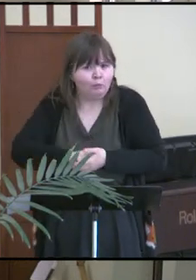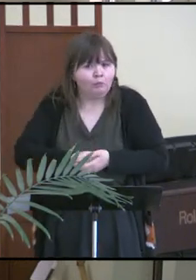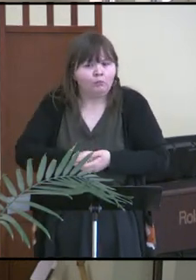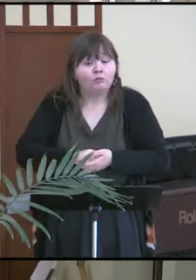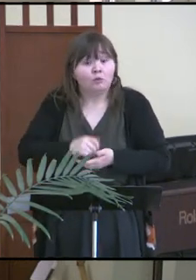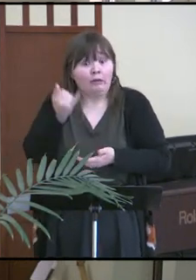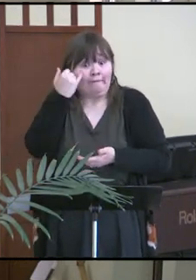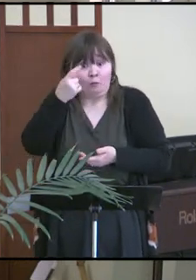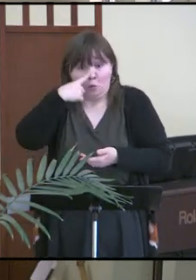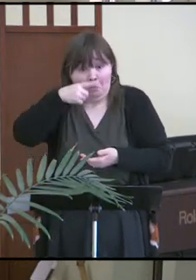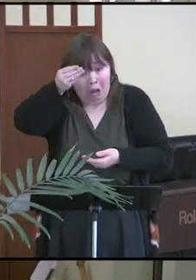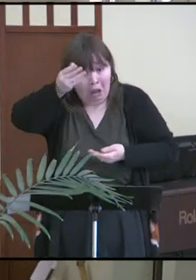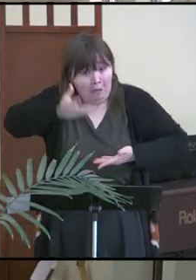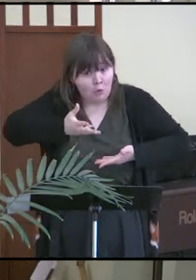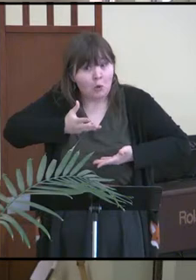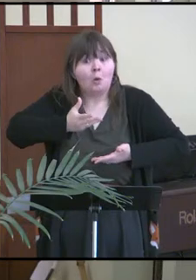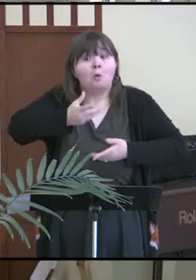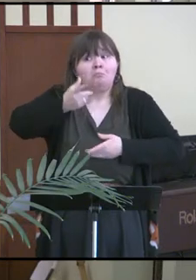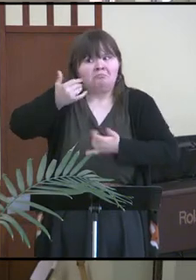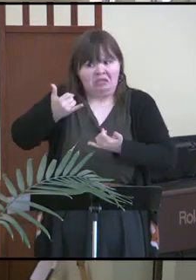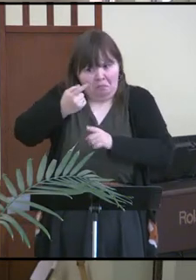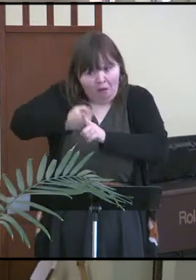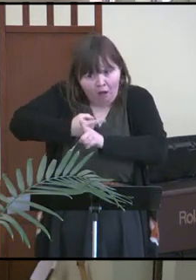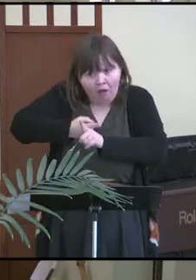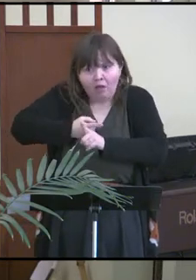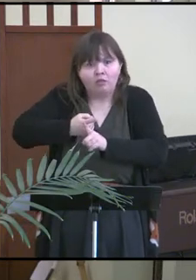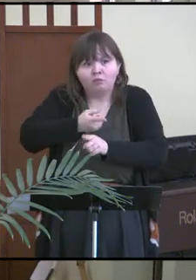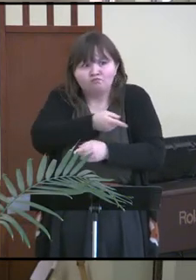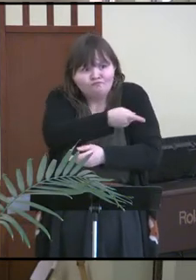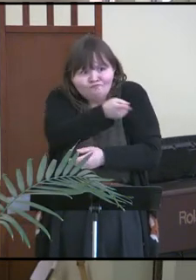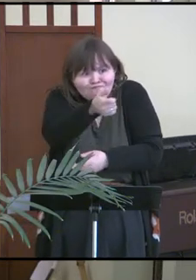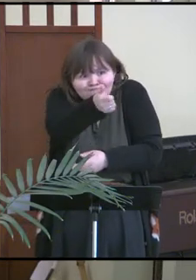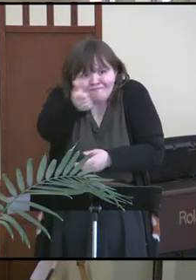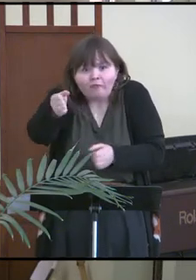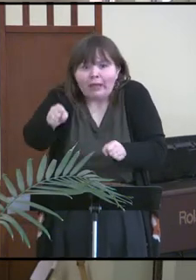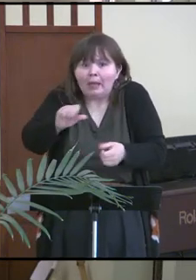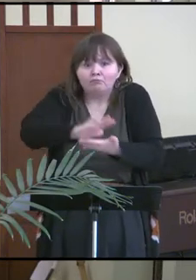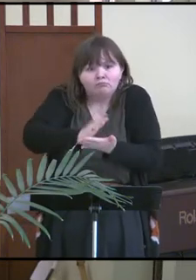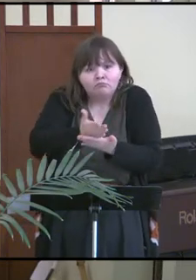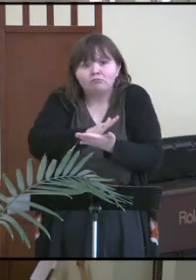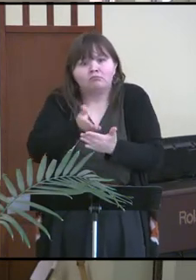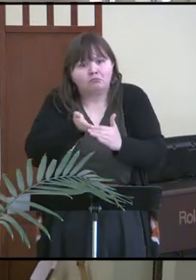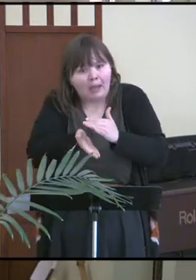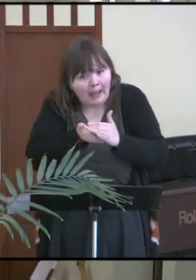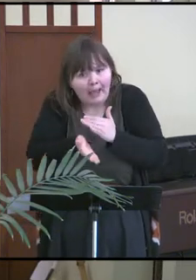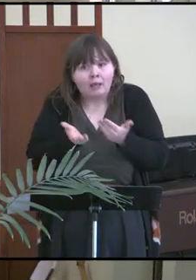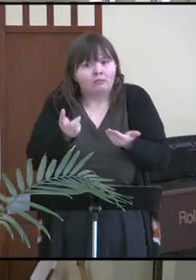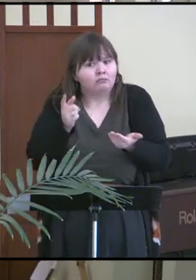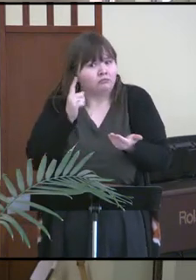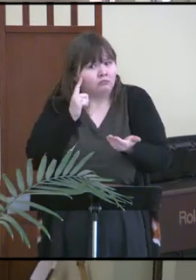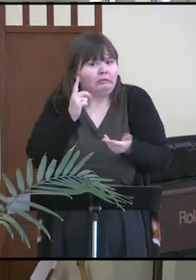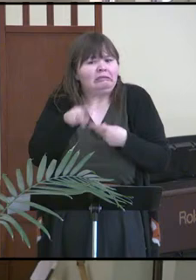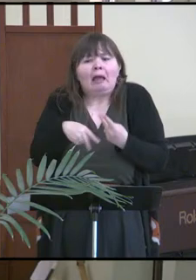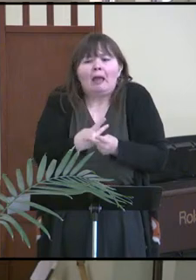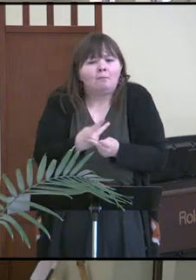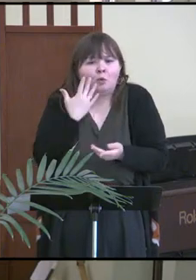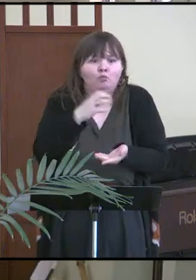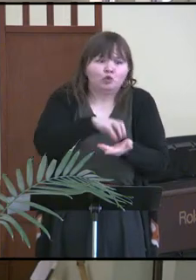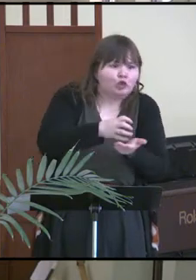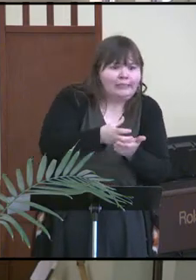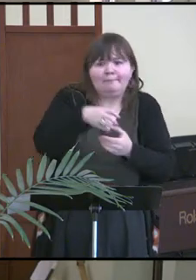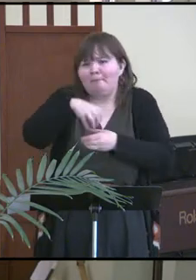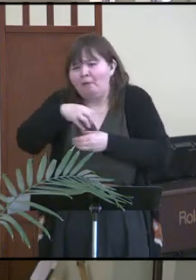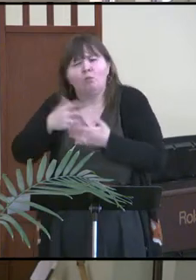please let me know over the next month what you can provide, the type of baked goods you'll be providing,